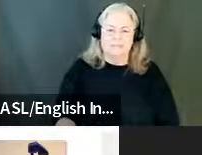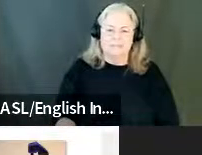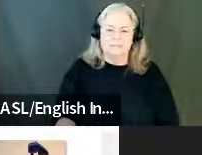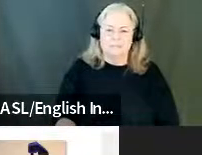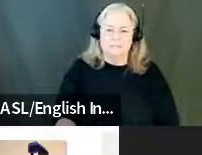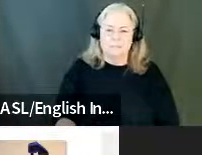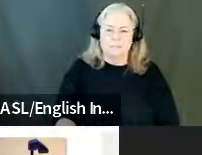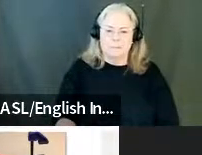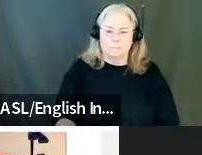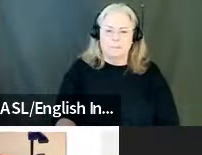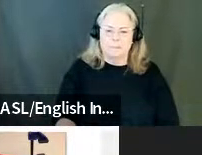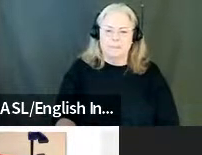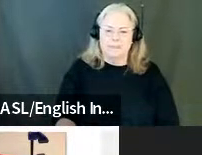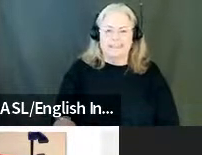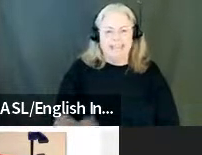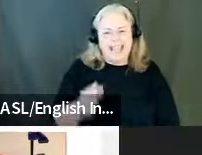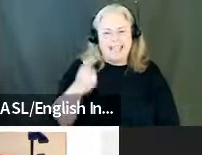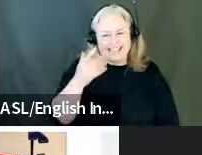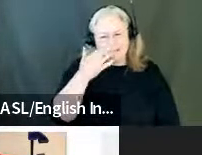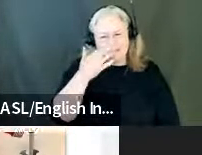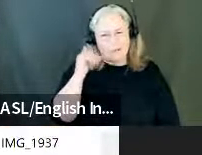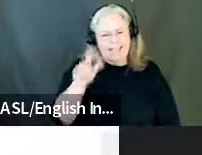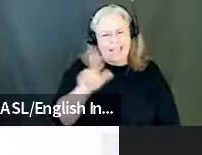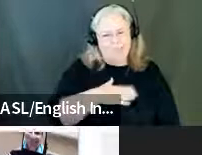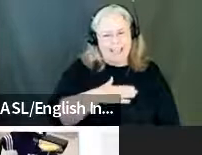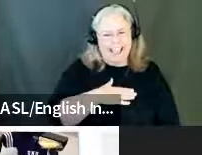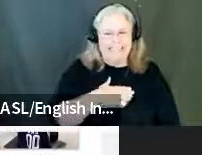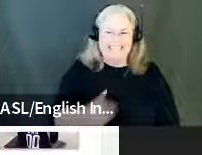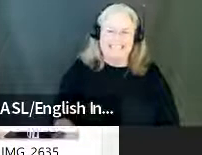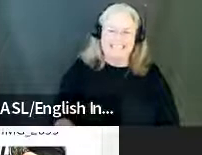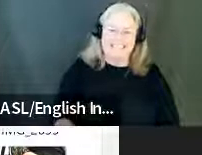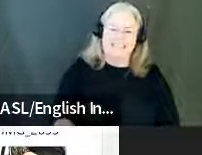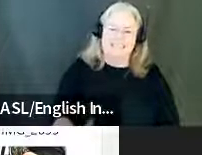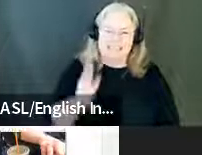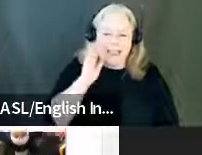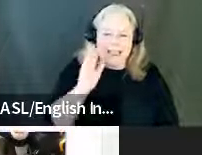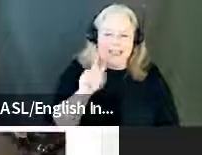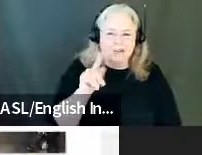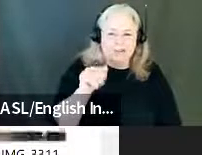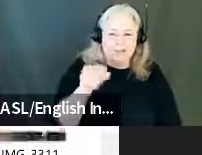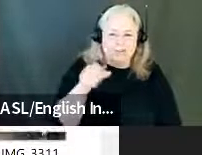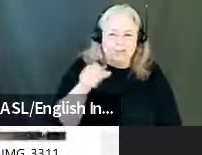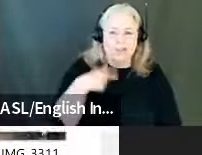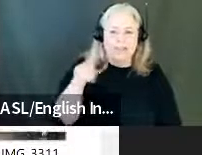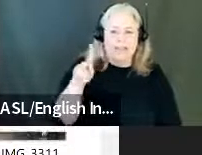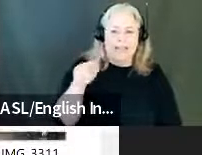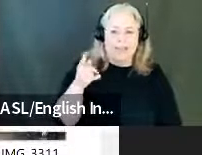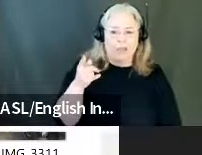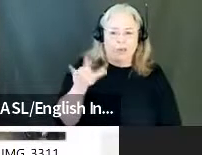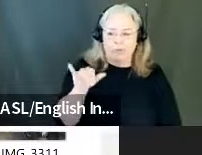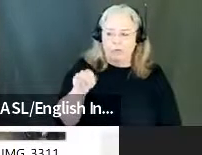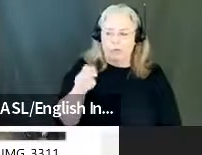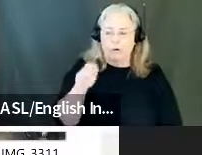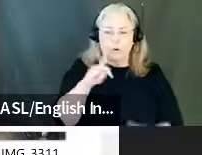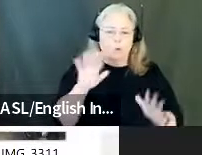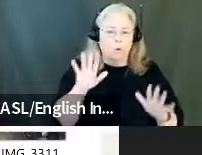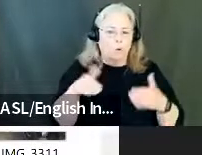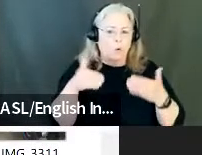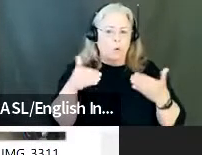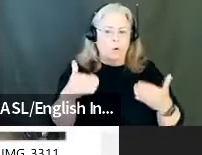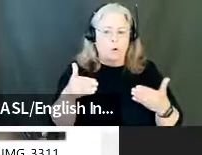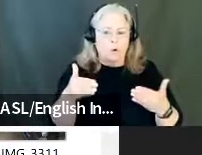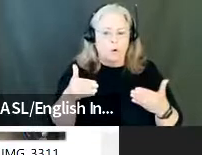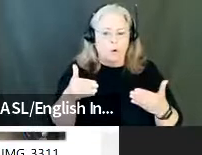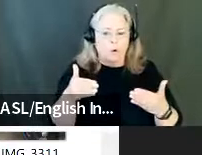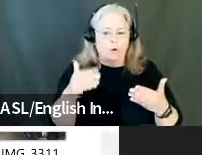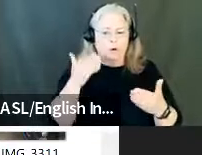I'm like, hey, that's just like mine. All right, yeah. Hi, Therese. This is Catherine. I'm going to go ahead and hop on